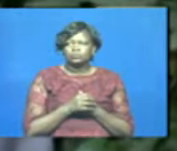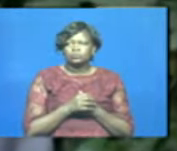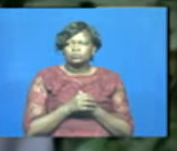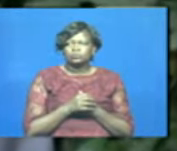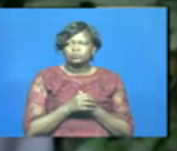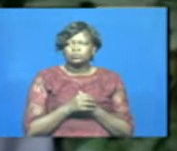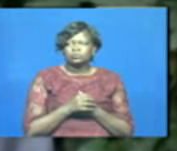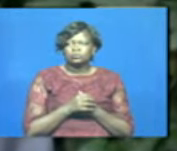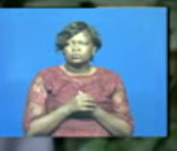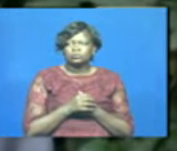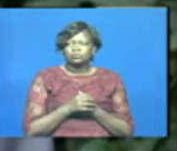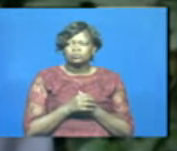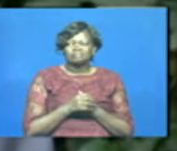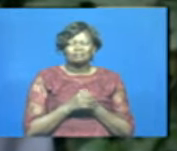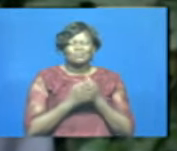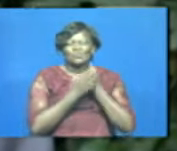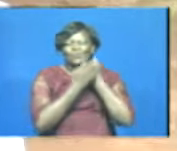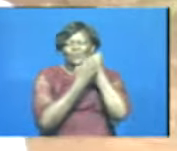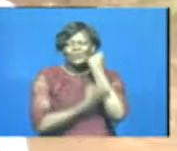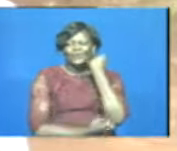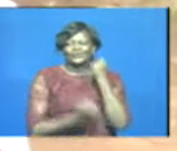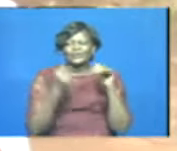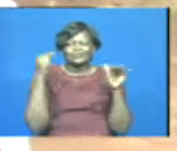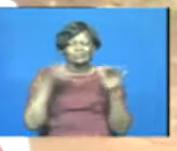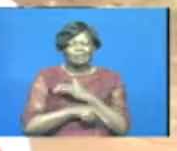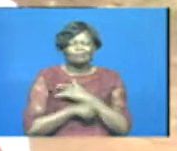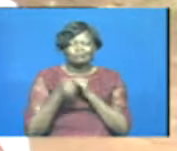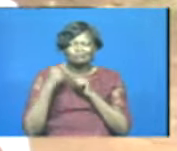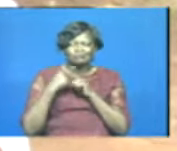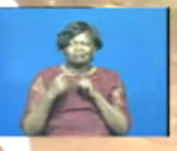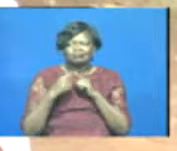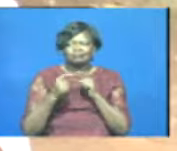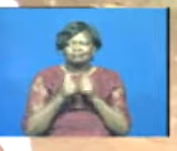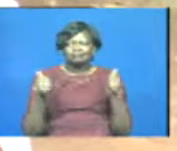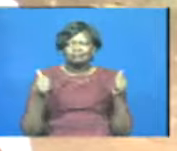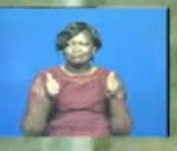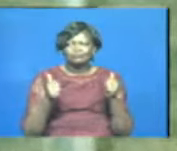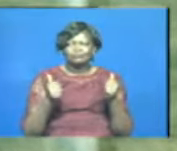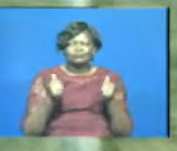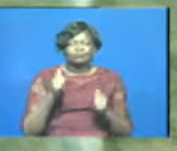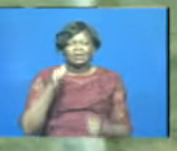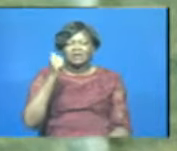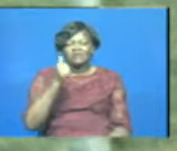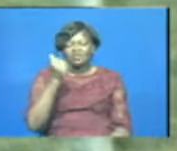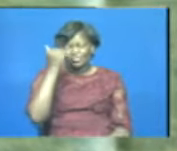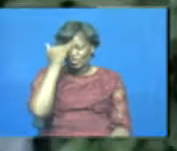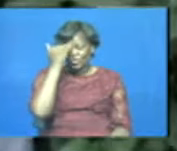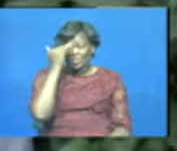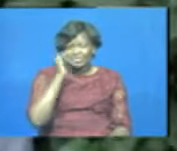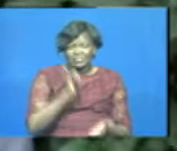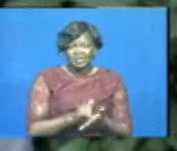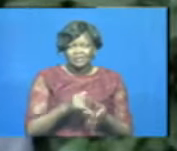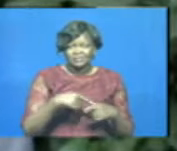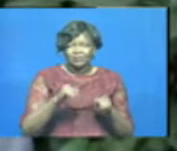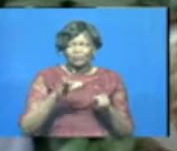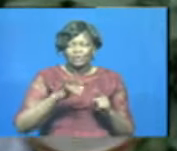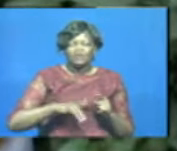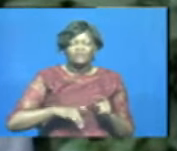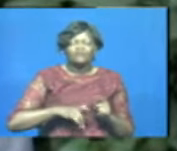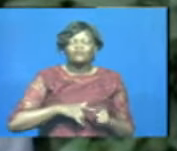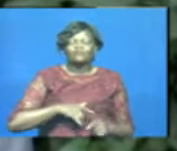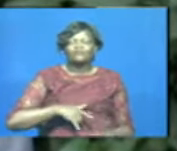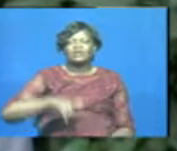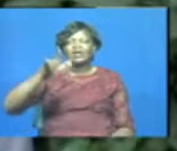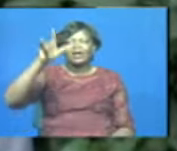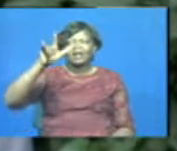of what we call poverty. I know it, I experienced it. Gishuhi had never thought of the possibility of flying. And at that time,